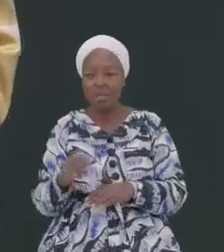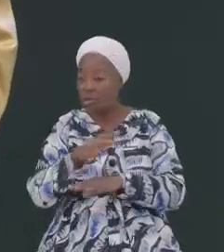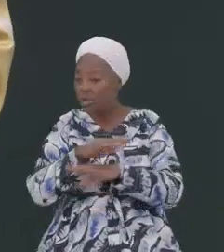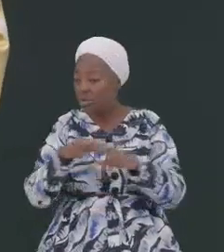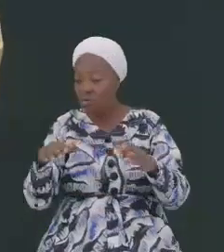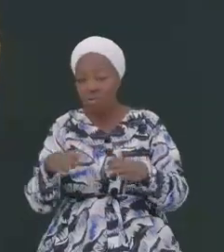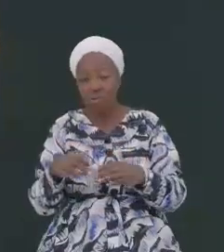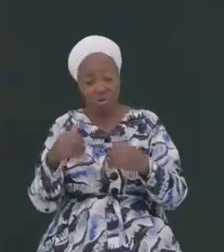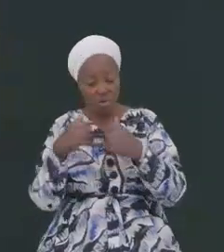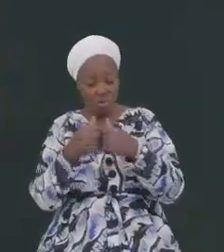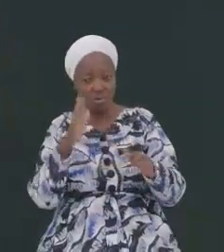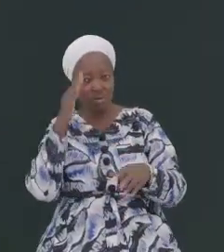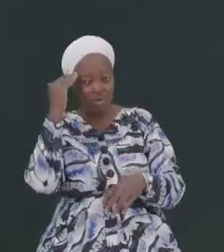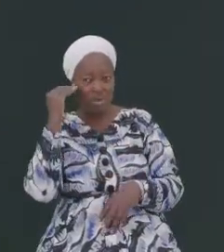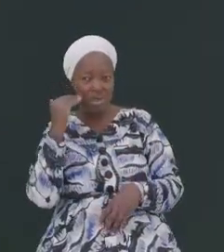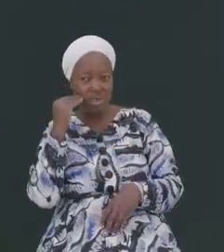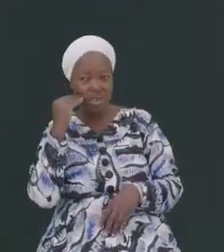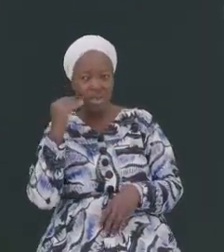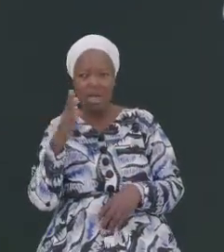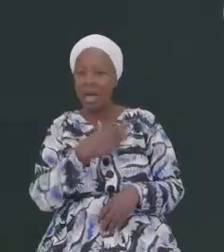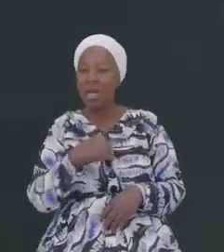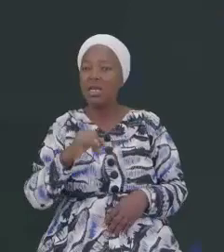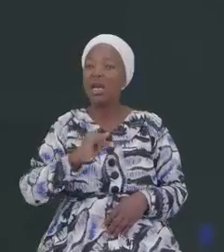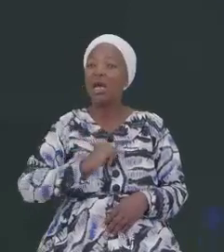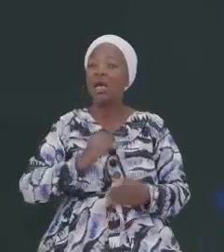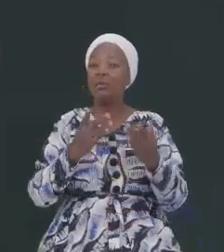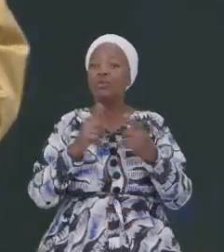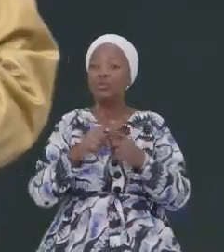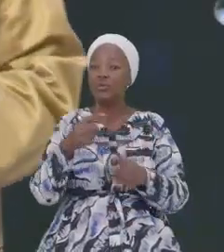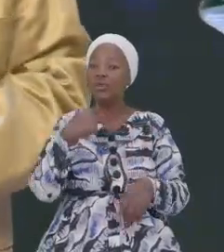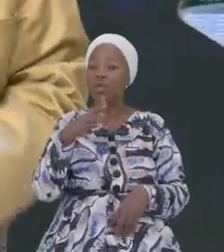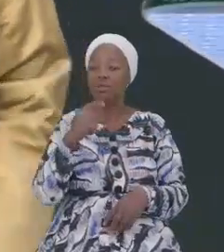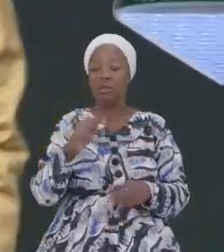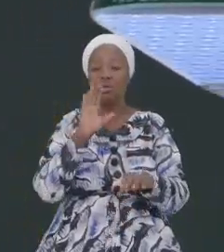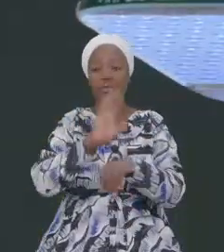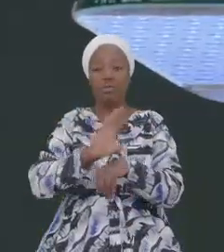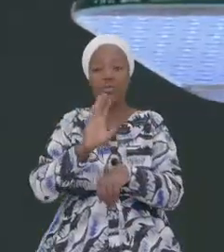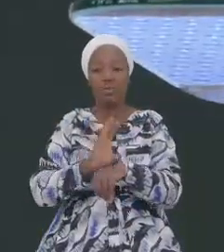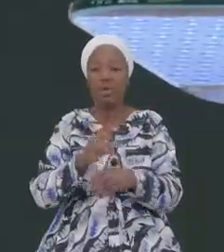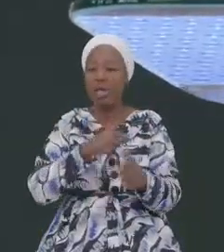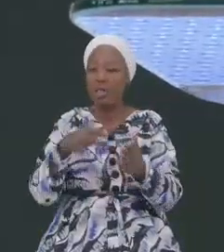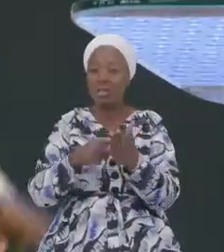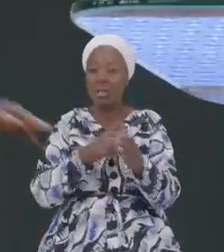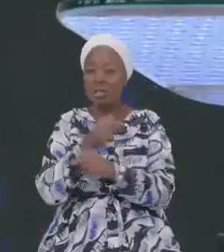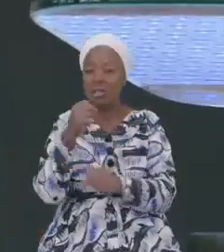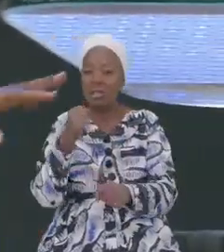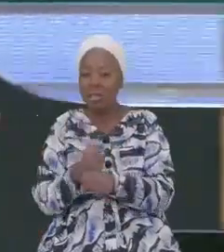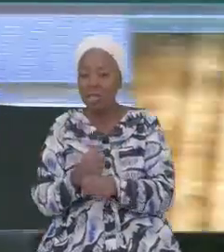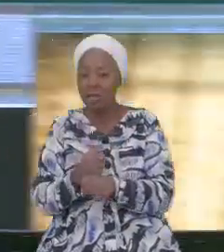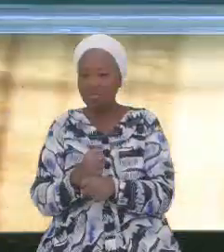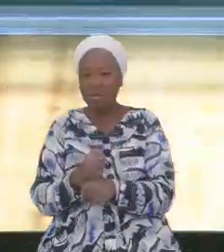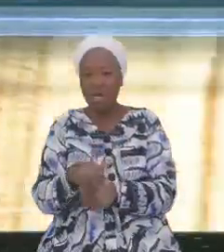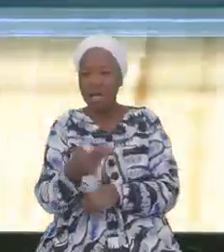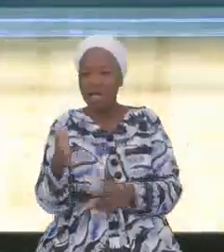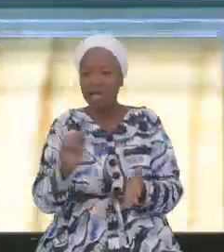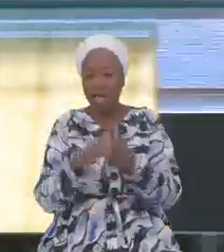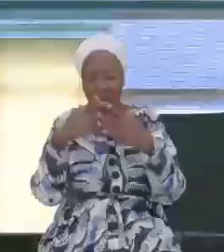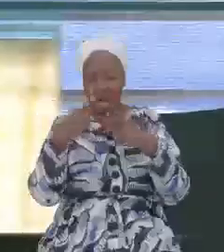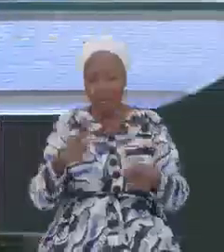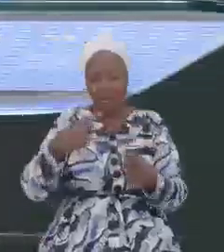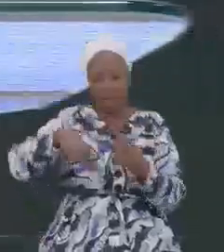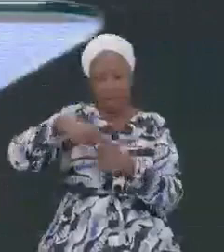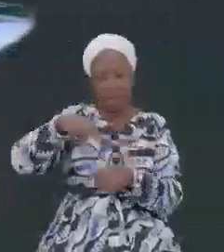lose your head. And I want to tell the church, this year, whatever happens around